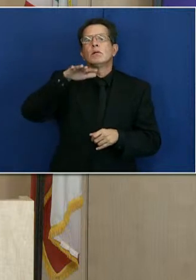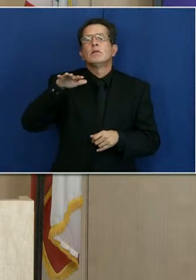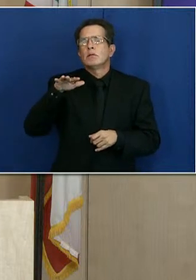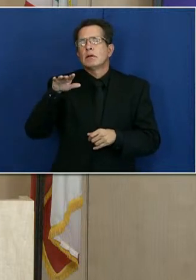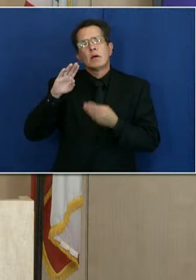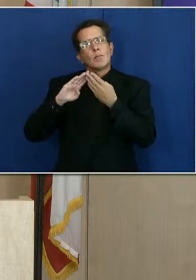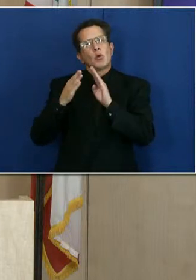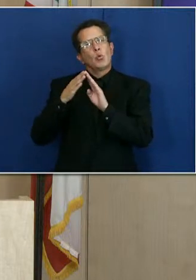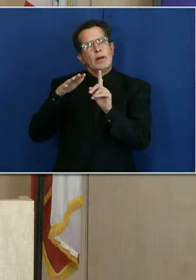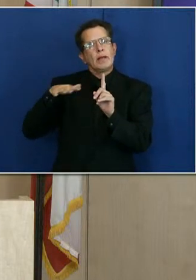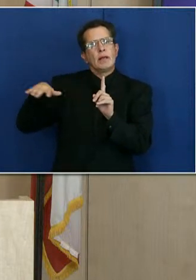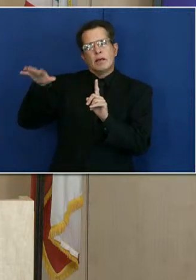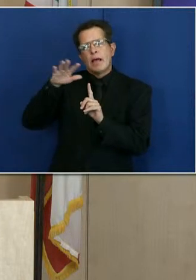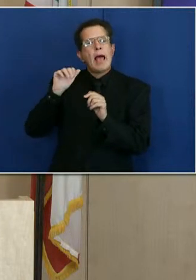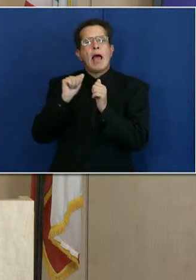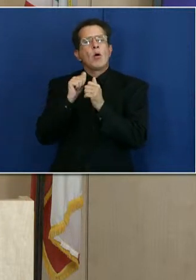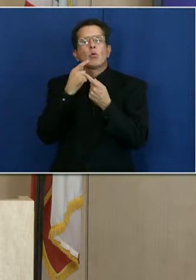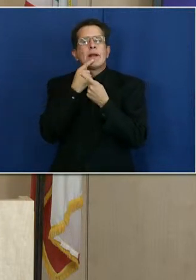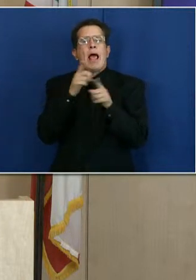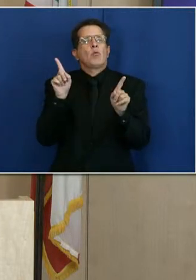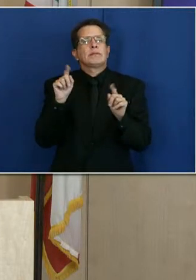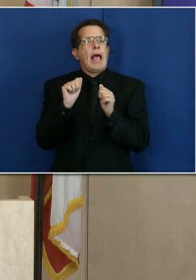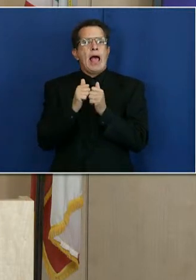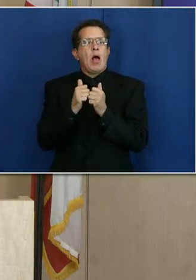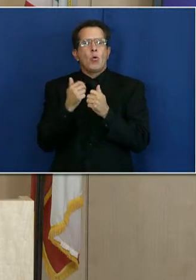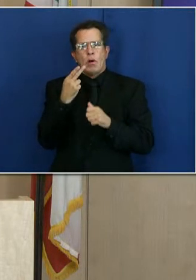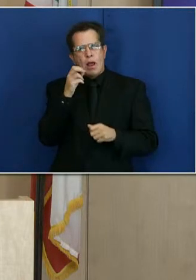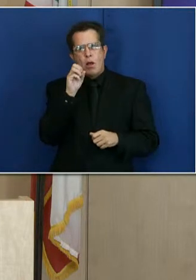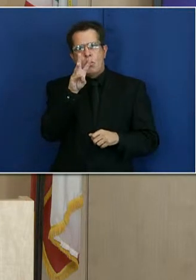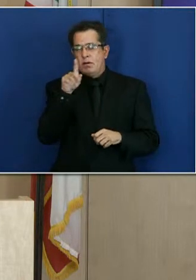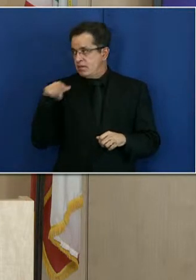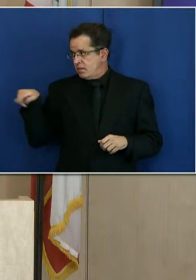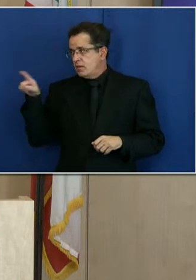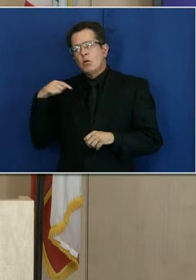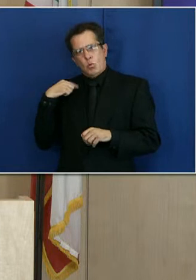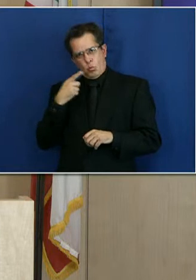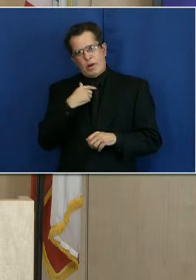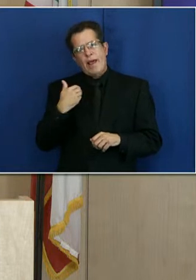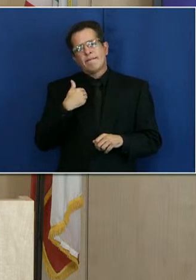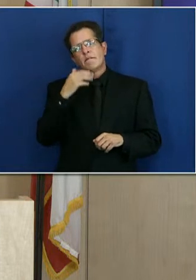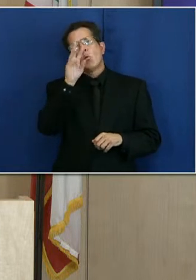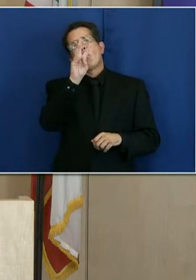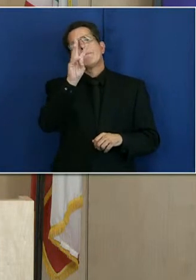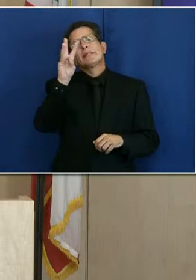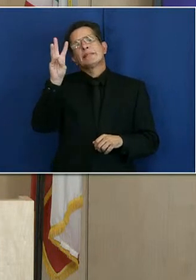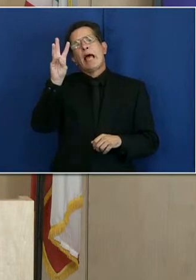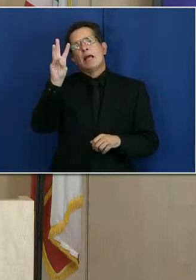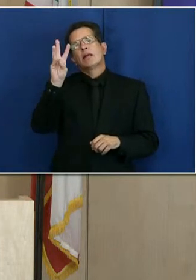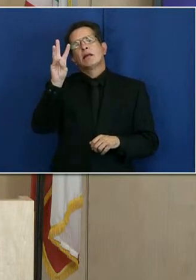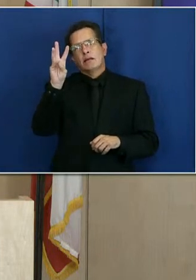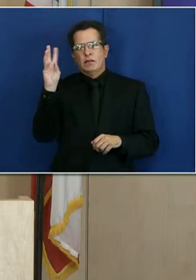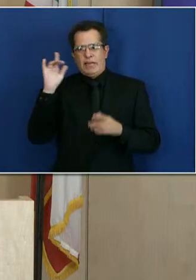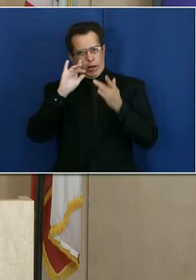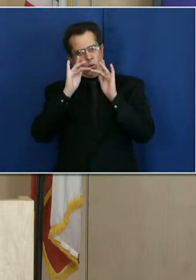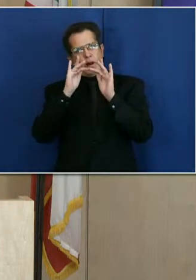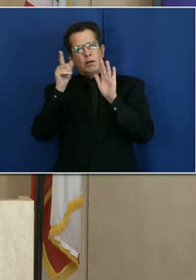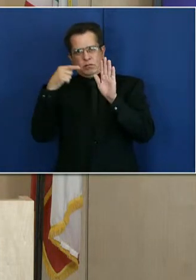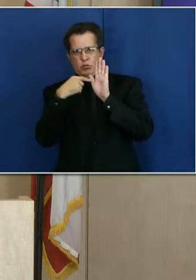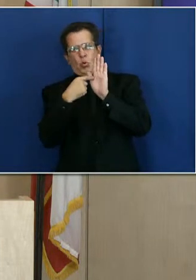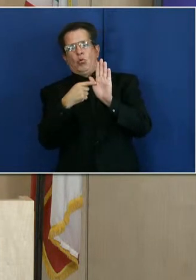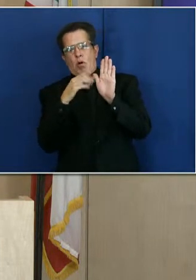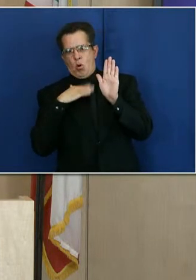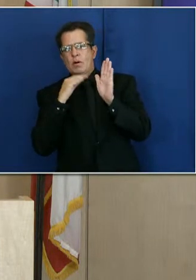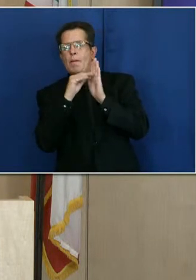State community, yeah, residents in general. Yeah, so we have a website which indicates our numbers related to